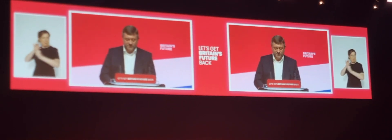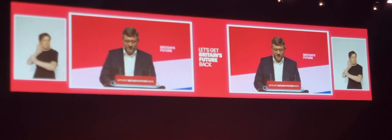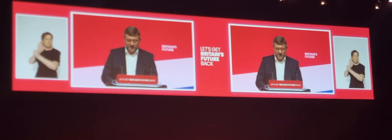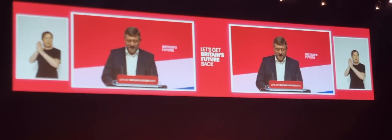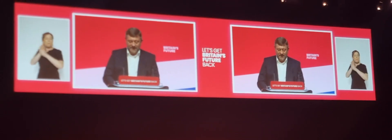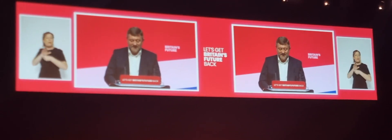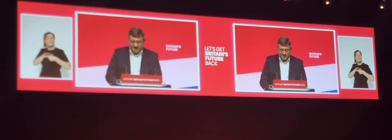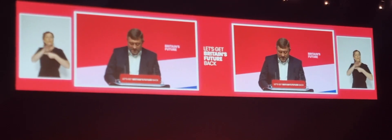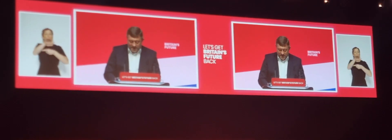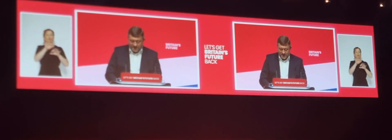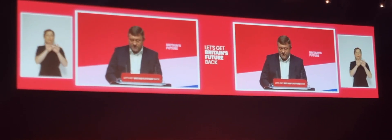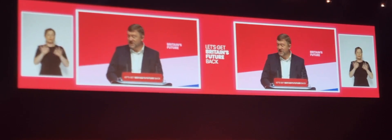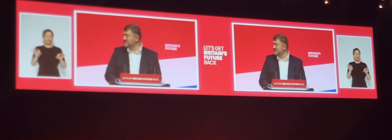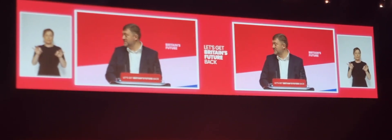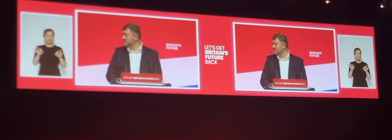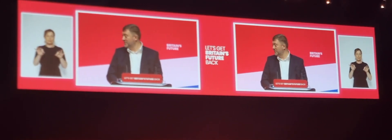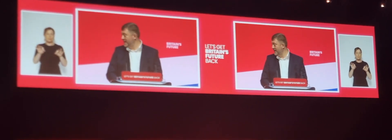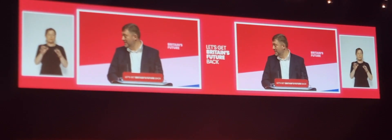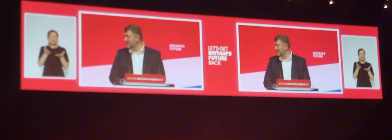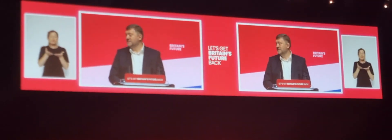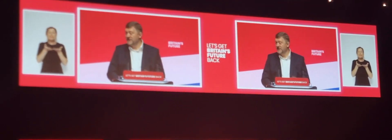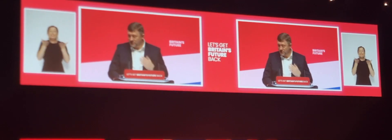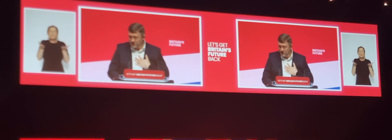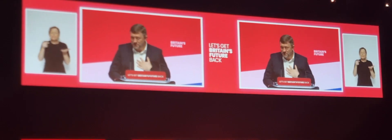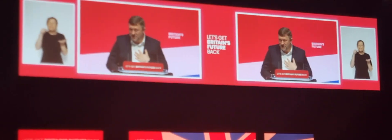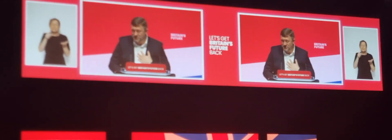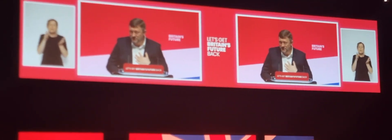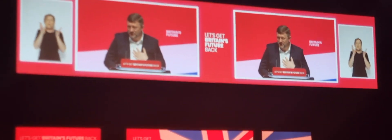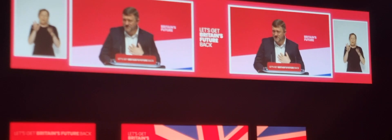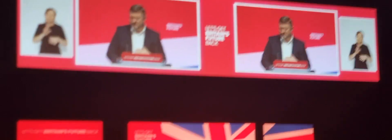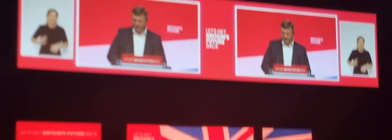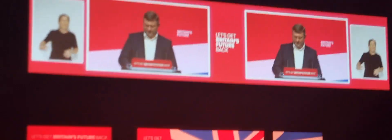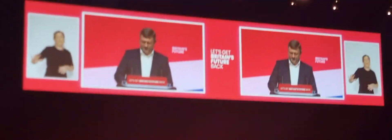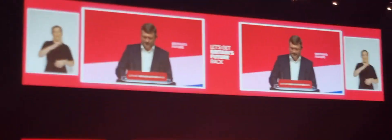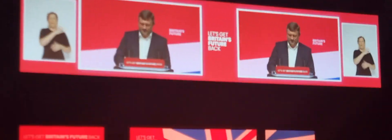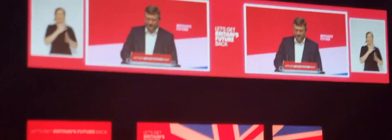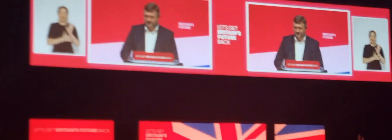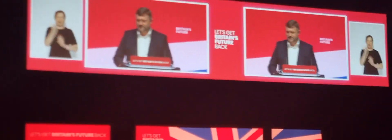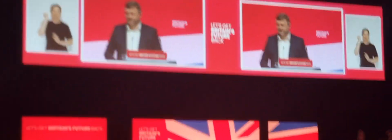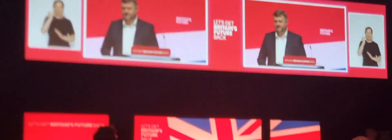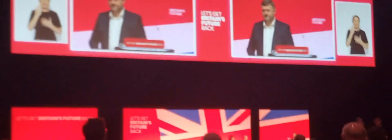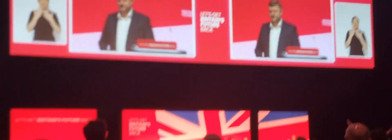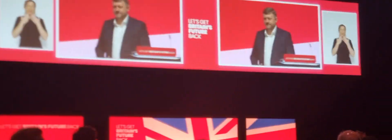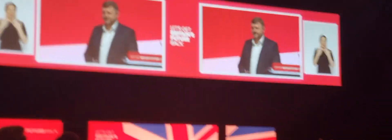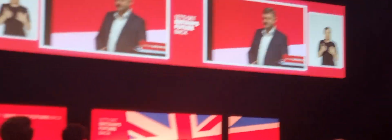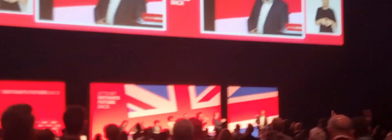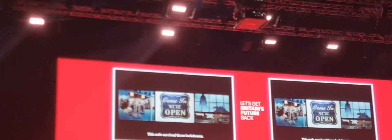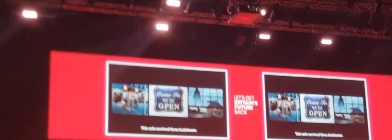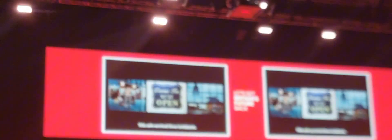future. Let's make justice prevail. Thank you so much.